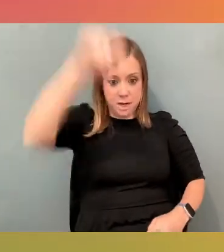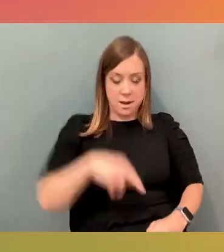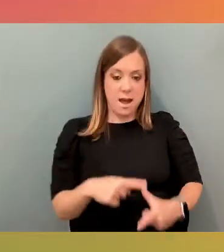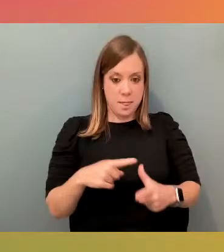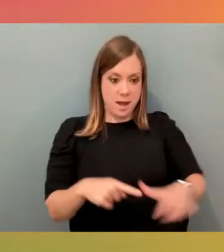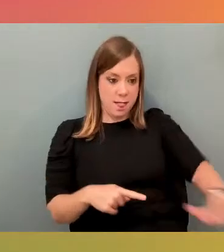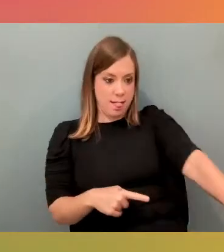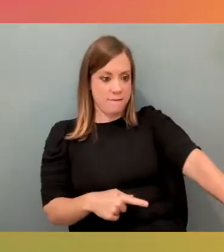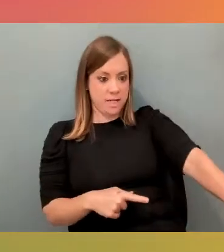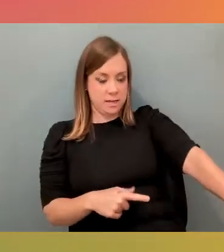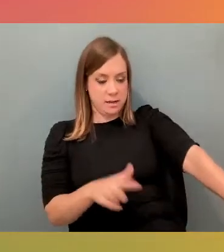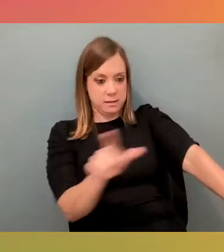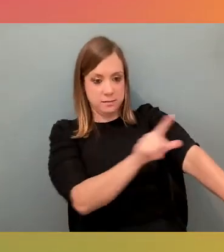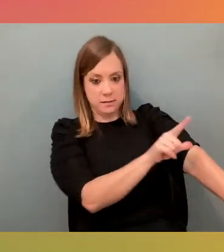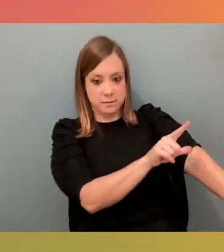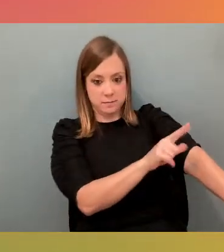heart.